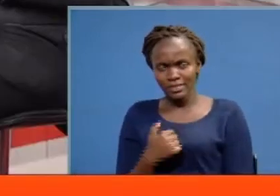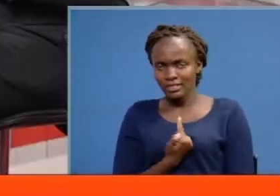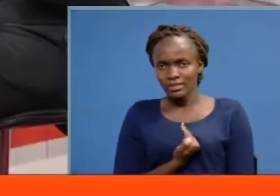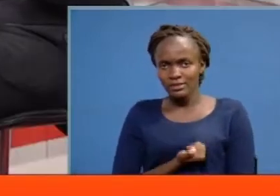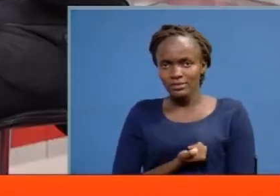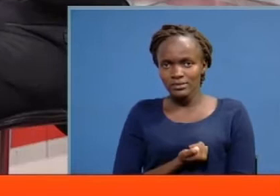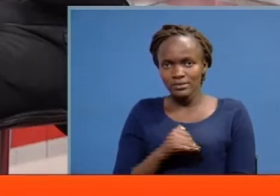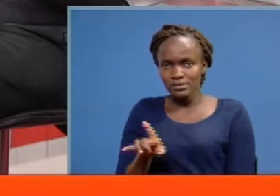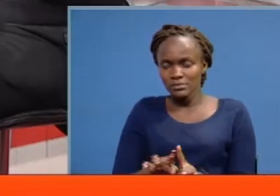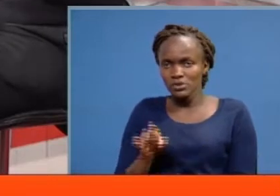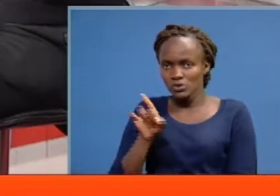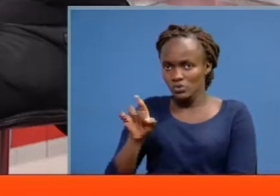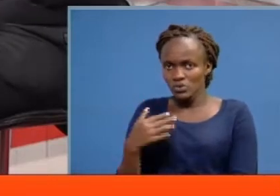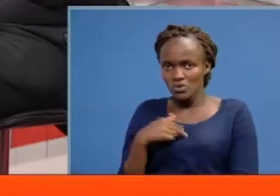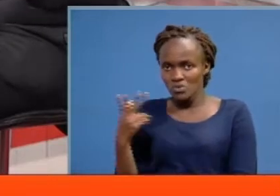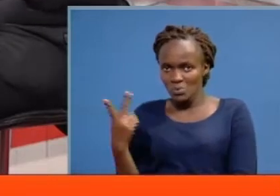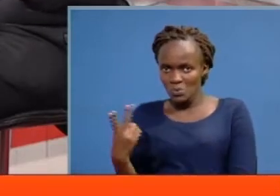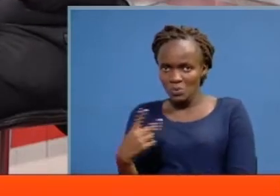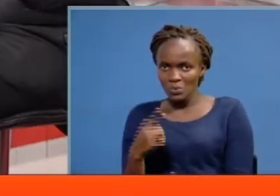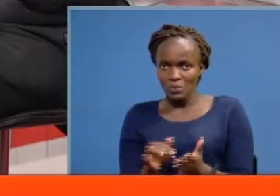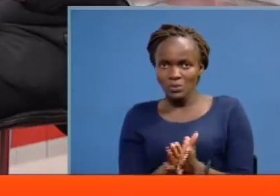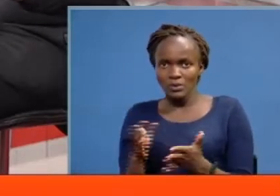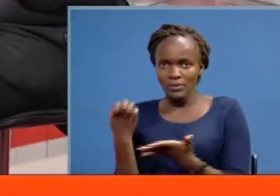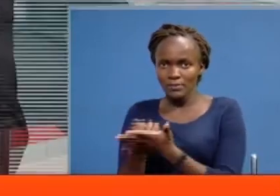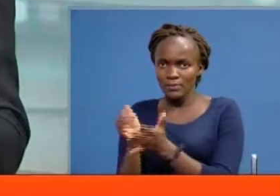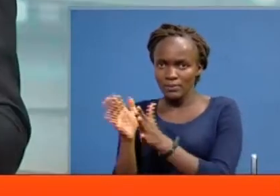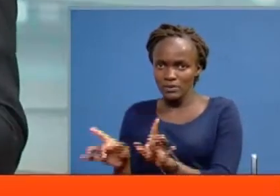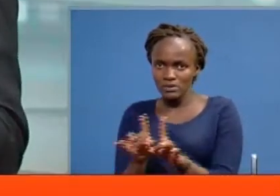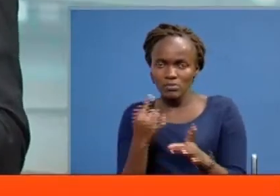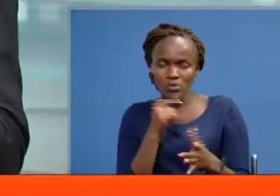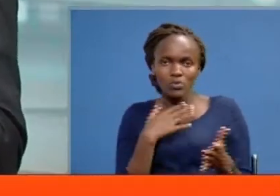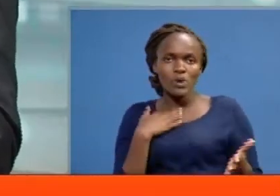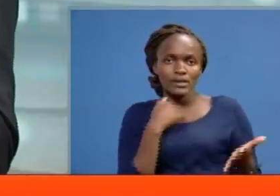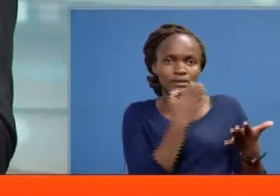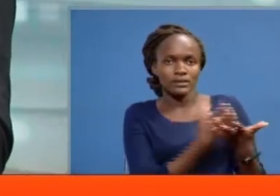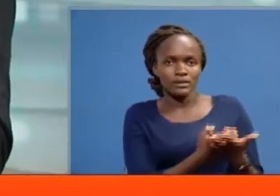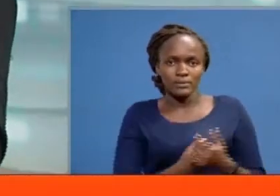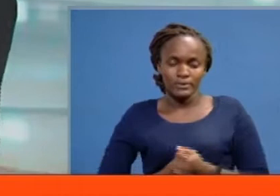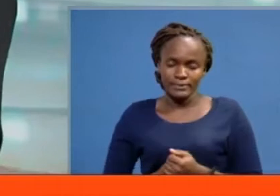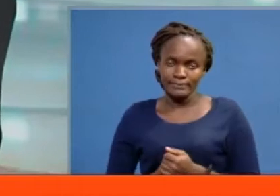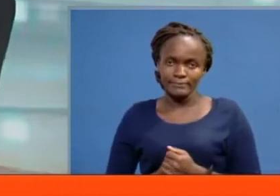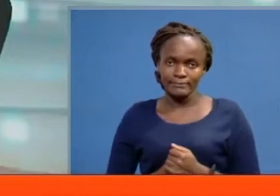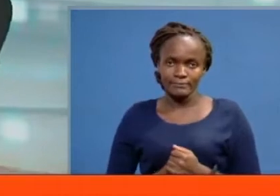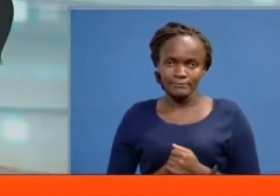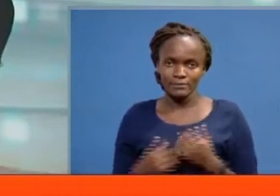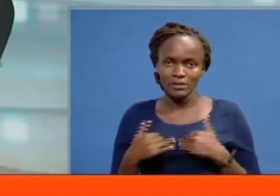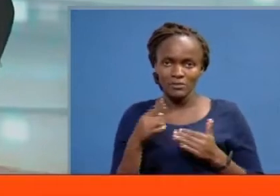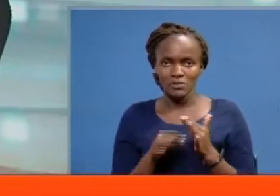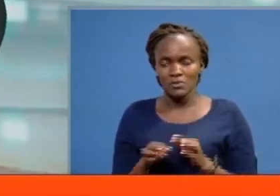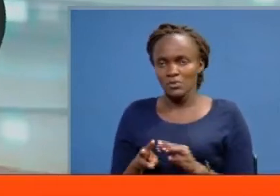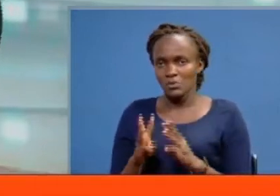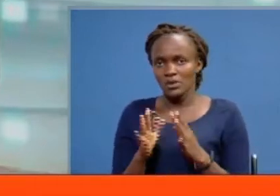your field, you're dealing with both the employers and the employees. Do you is there a way that the